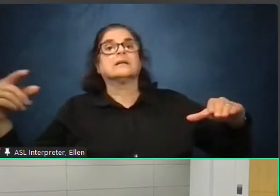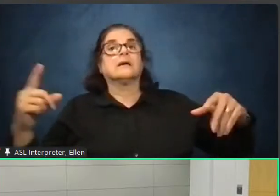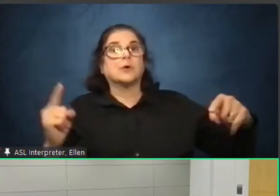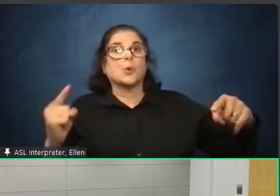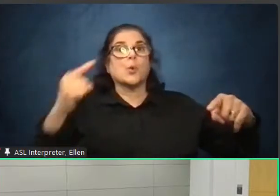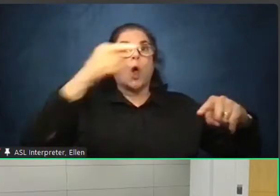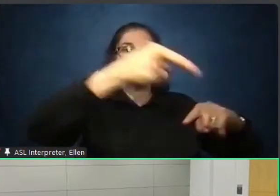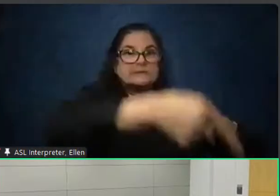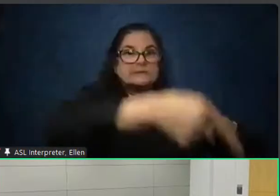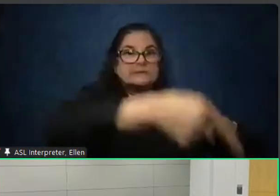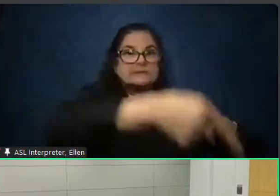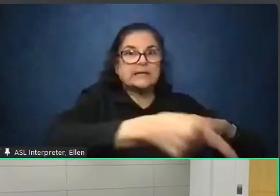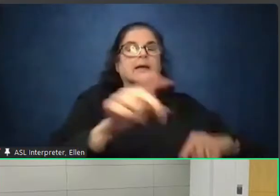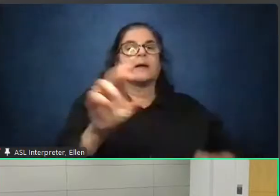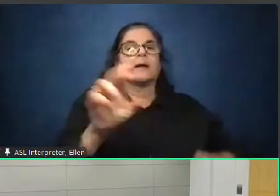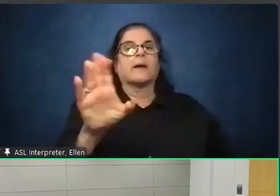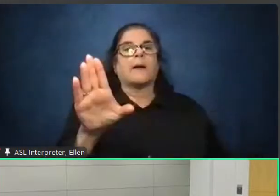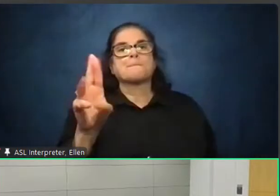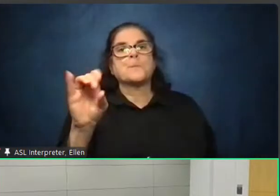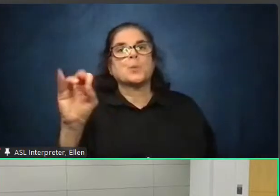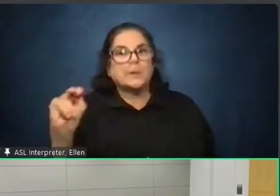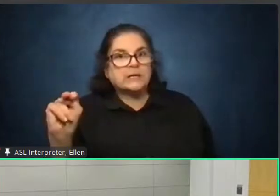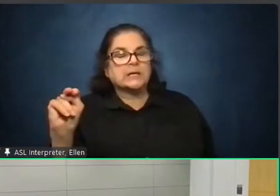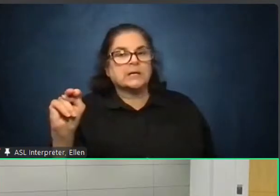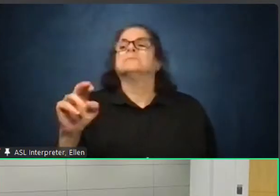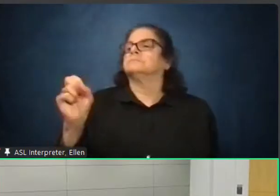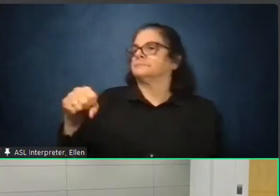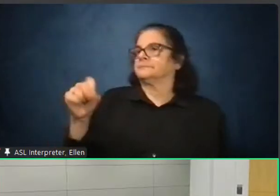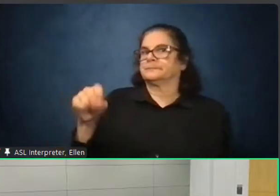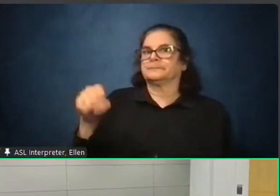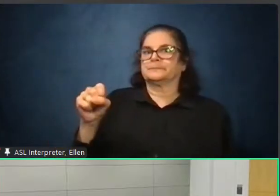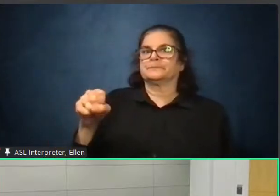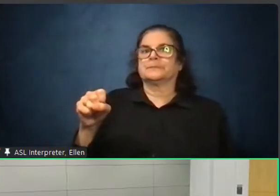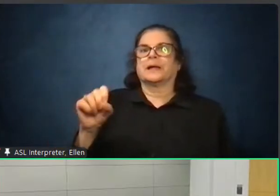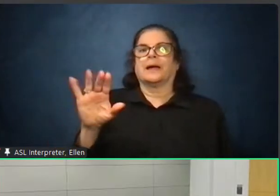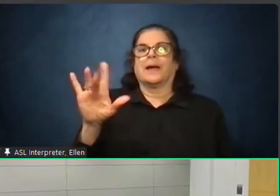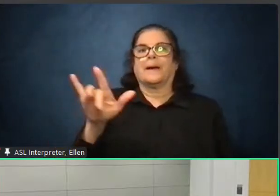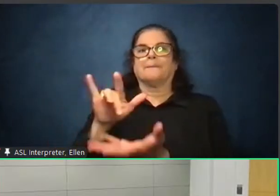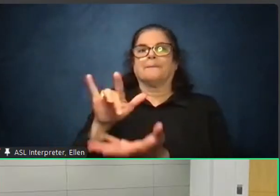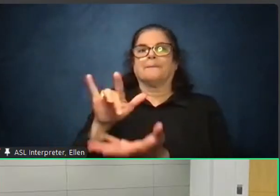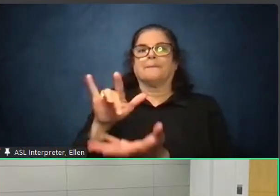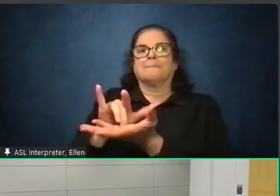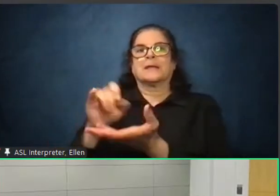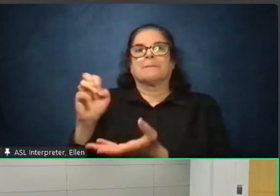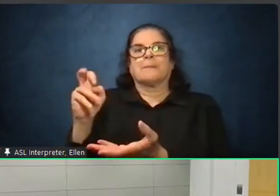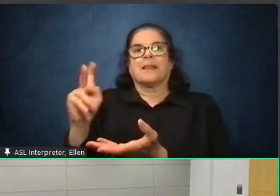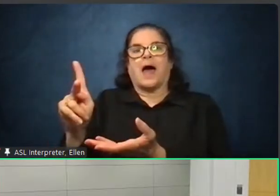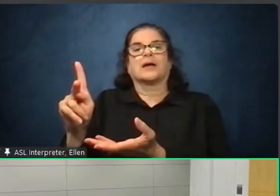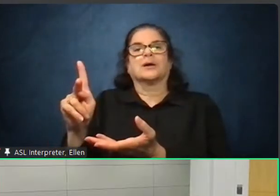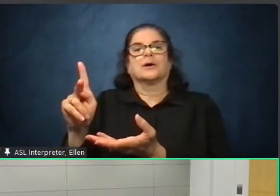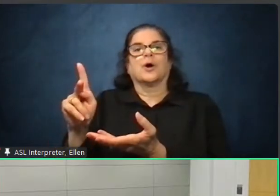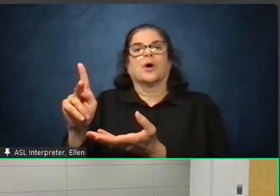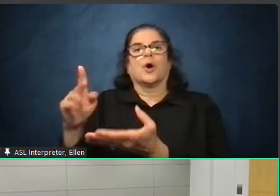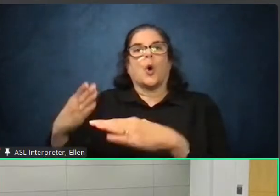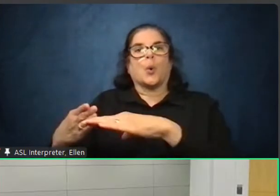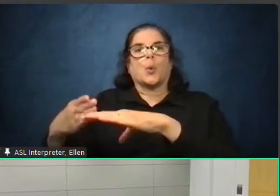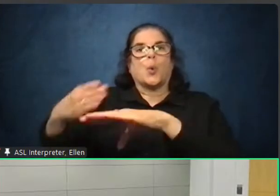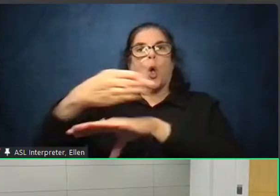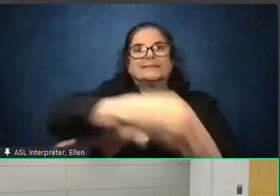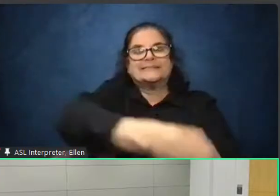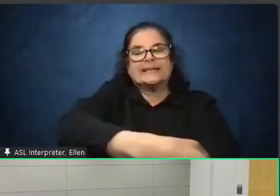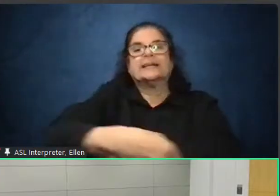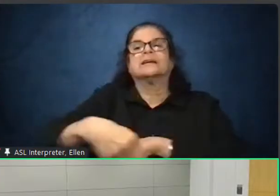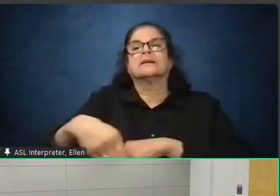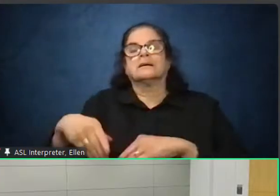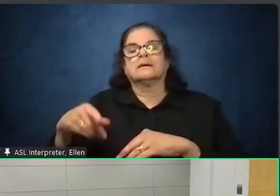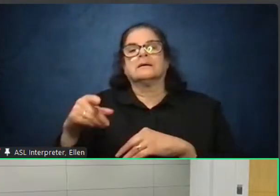so. Yeah, so we do have some mid-block crossings we've been able to coordinate with CDOT. Argyle's got one and Berwyn's got one, and so we